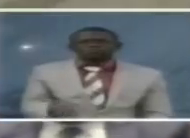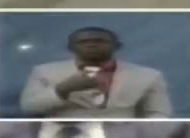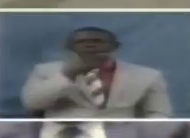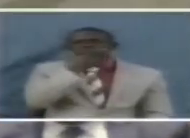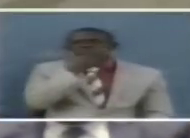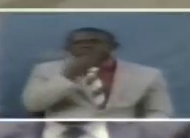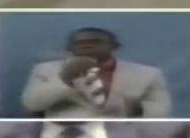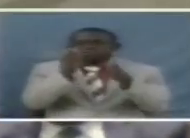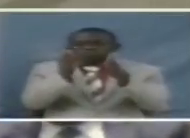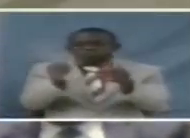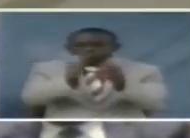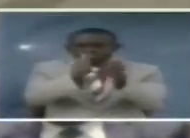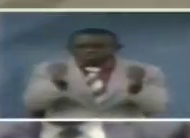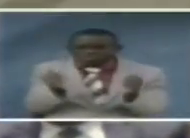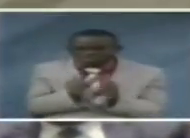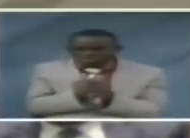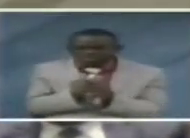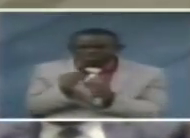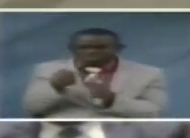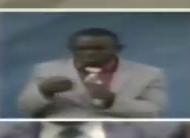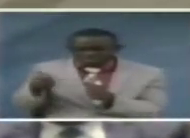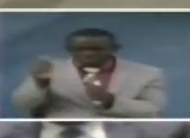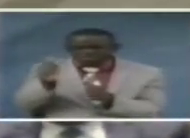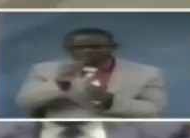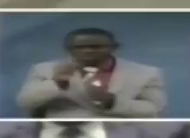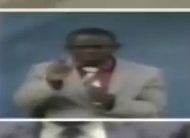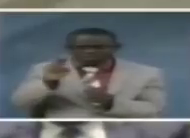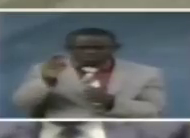Mr. Speaker, the Commissioner General